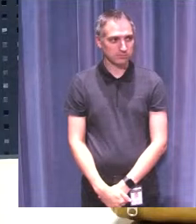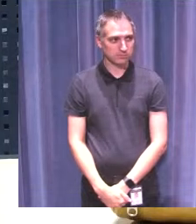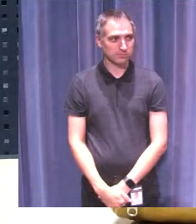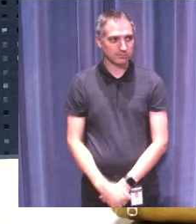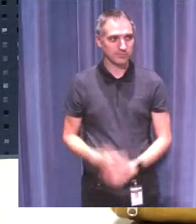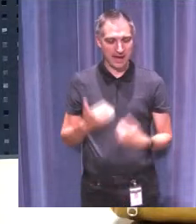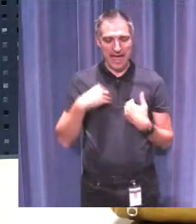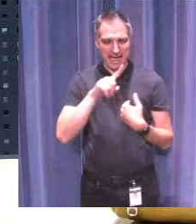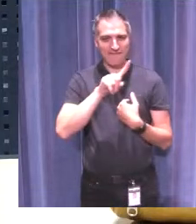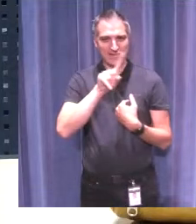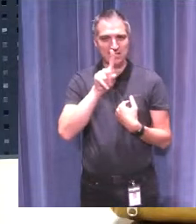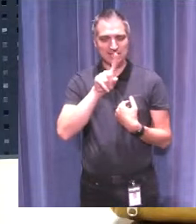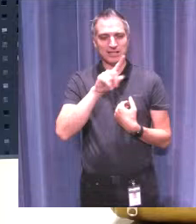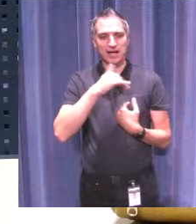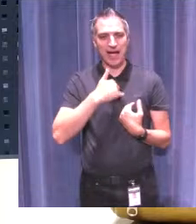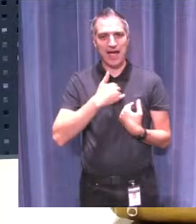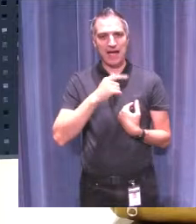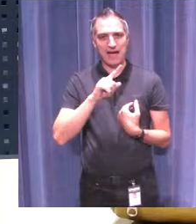up. later on, John.